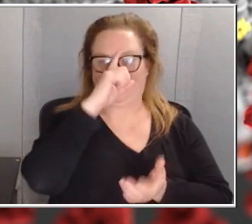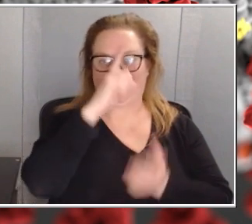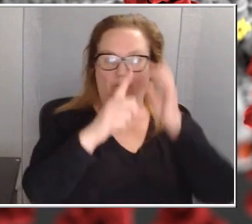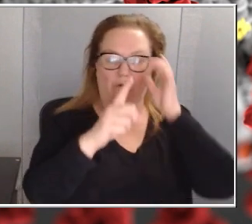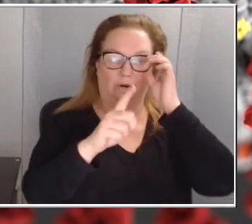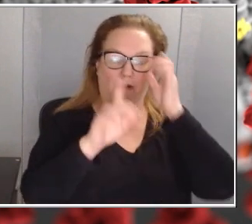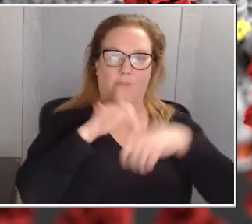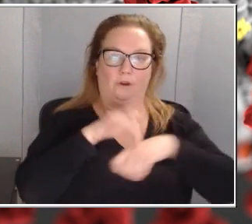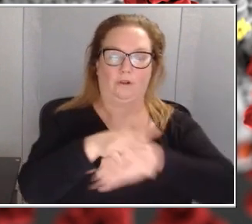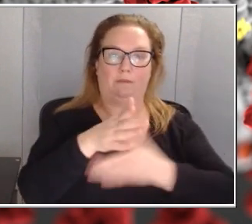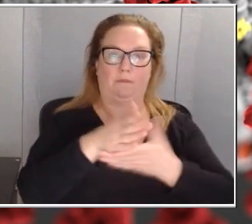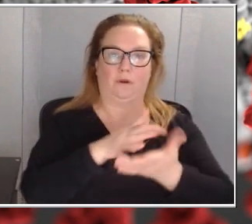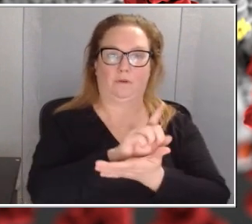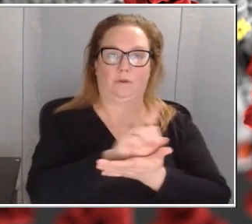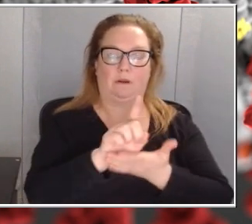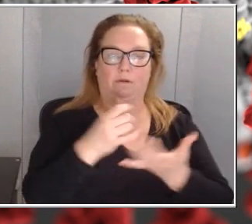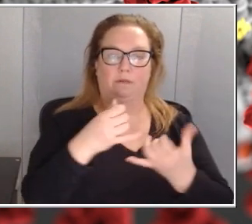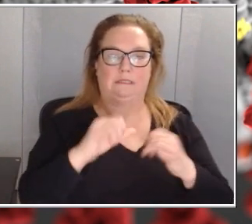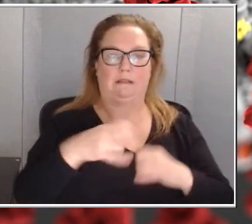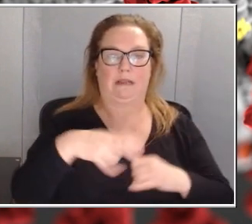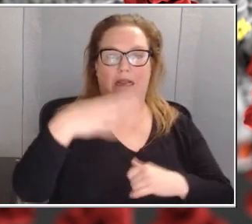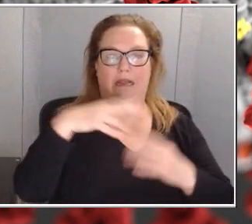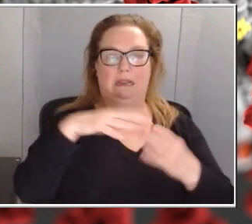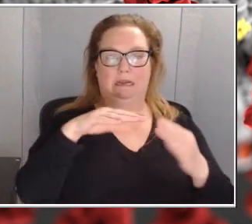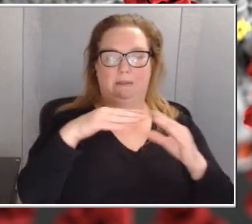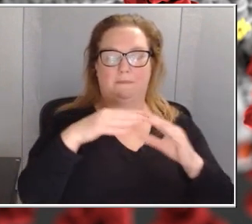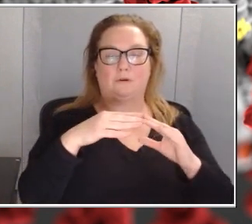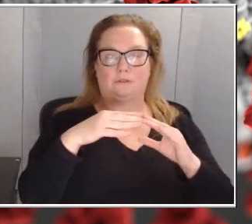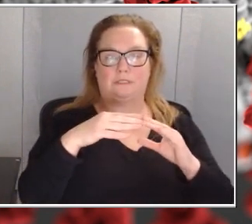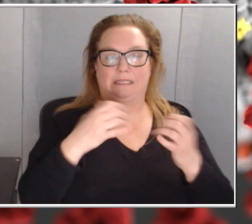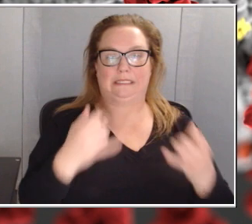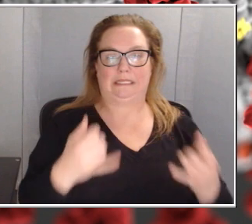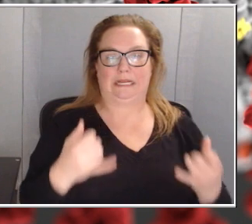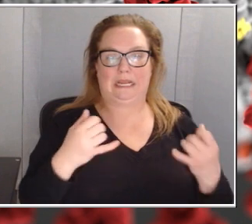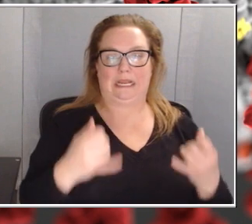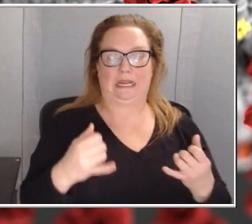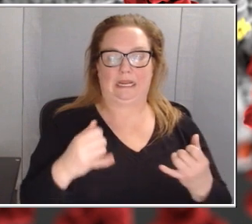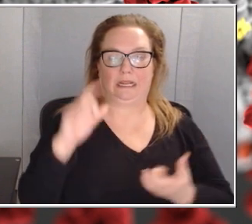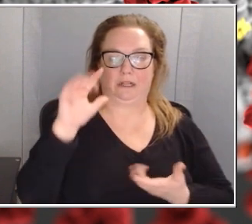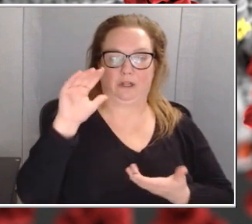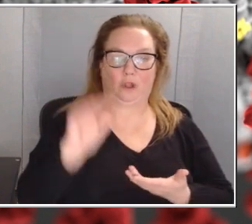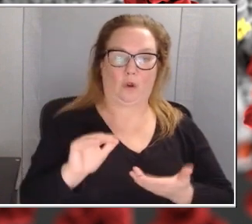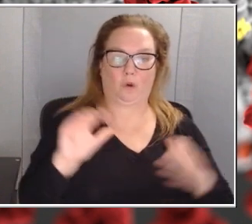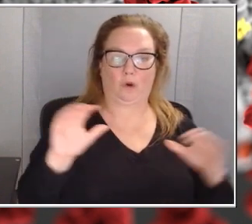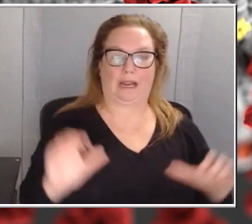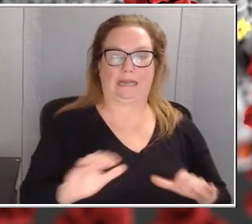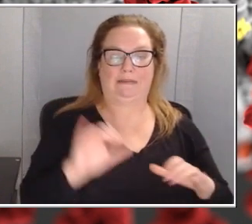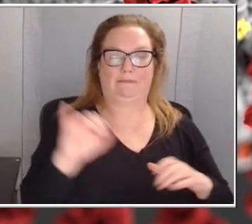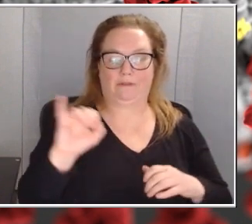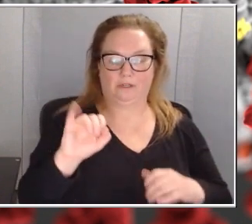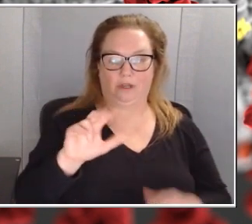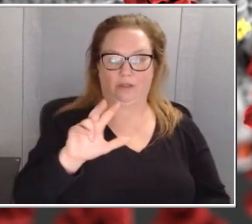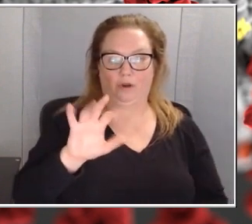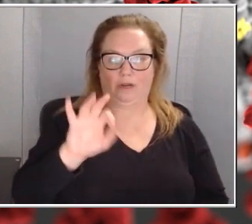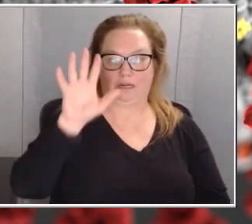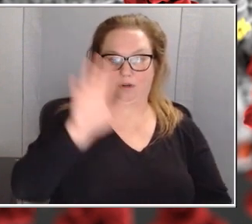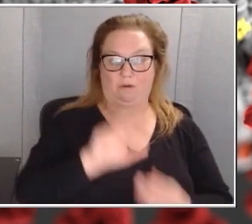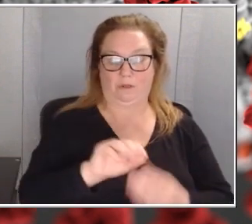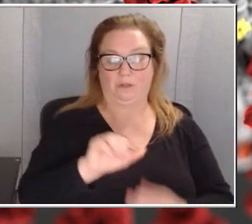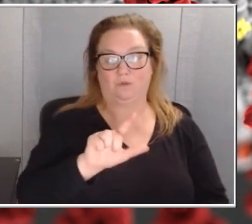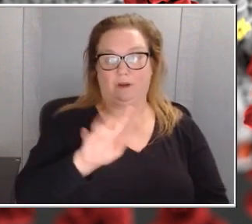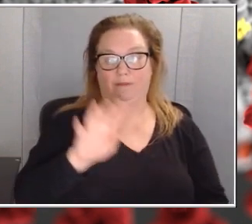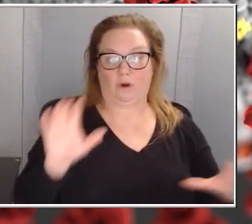part of the week, we still have high numbers of active infections. Today, we have lower active infections. We have 39 total, but only 24